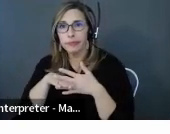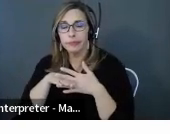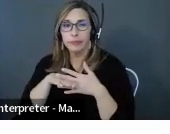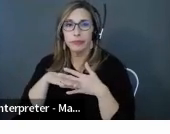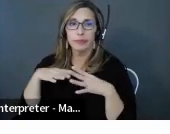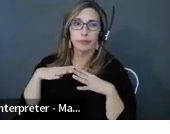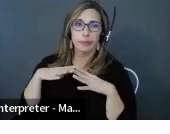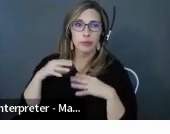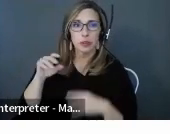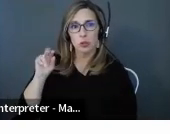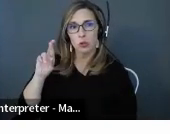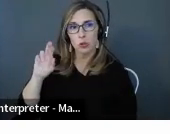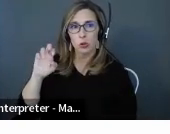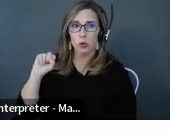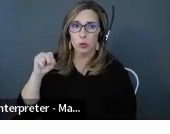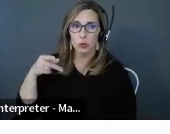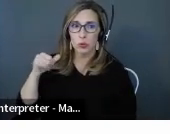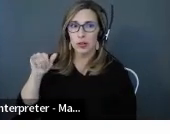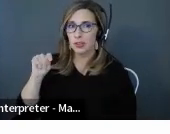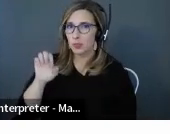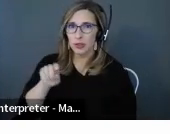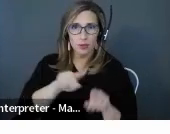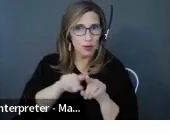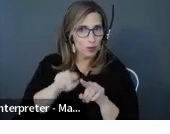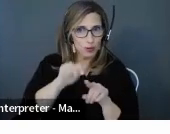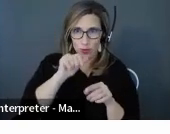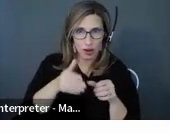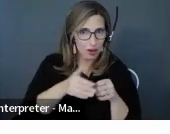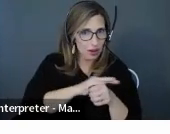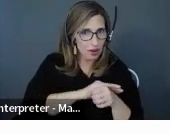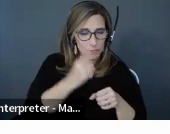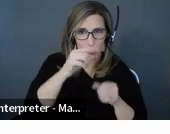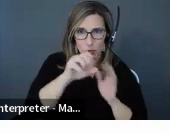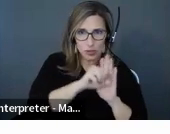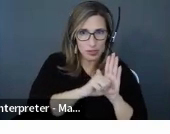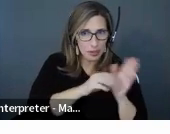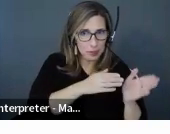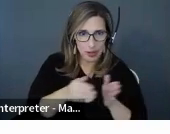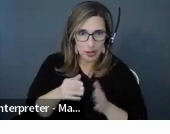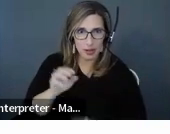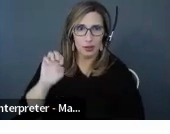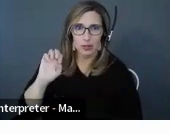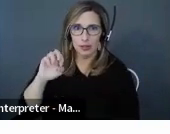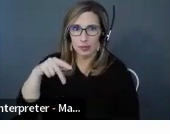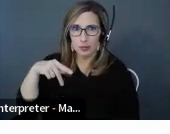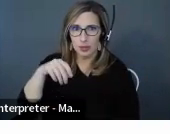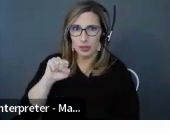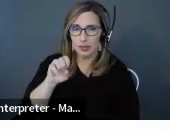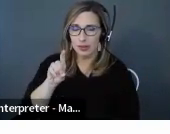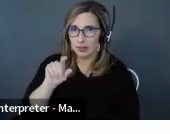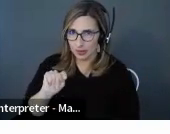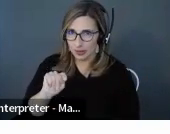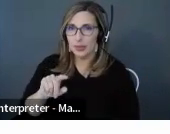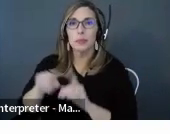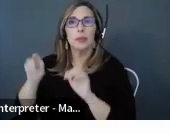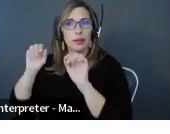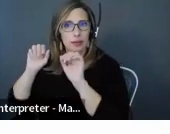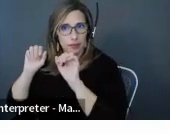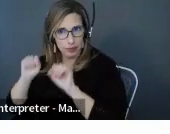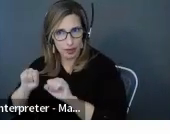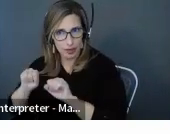is also not covered by the state plan services for adults or through EPSDT services, but it can be covered